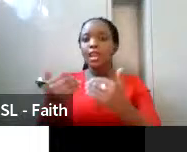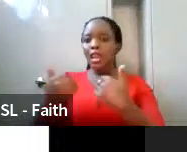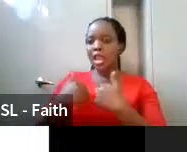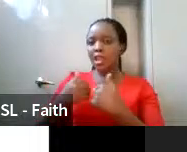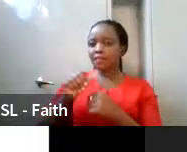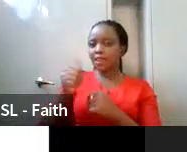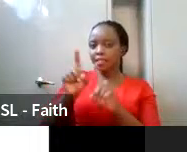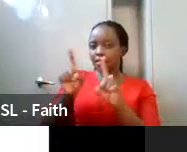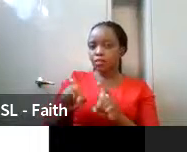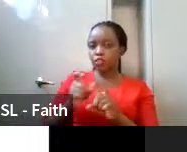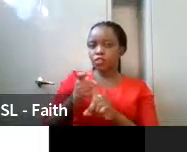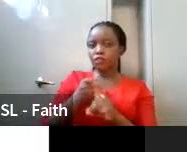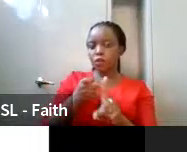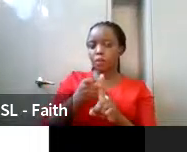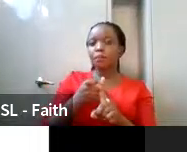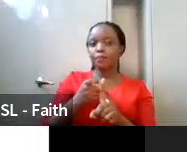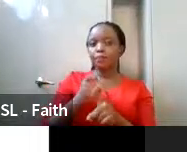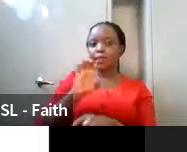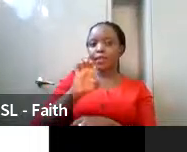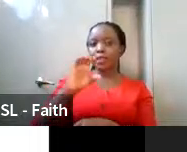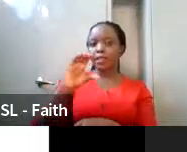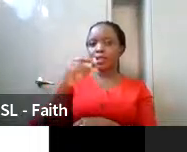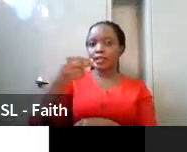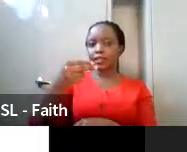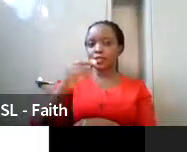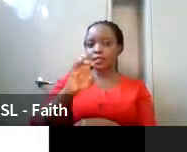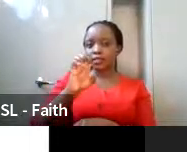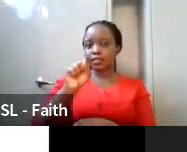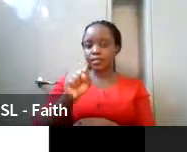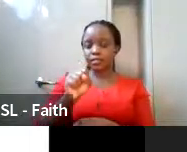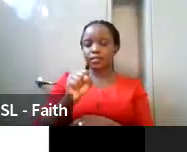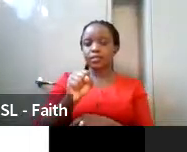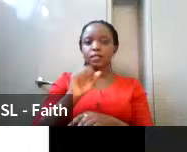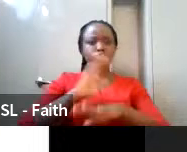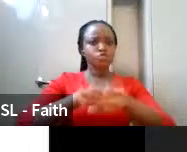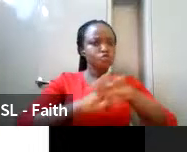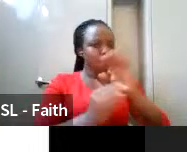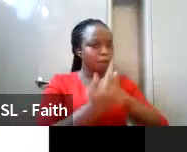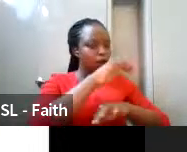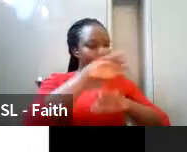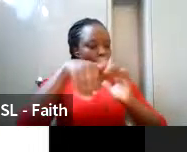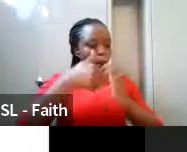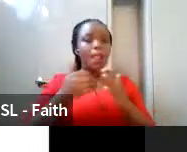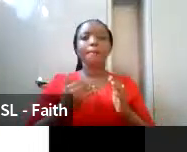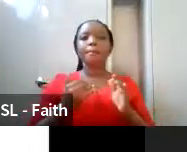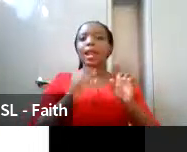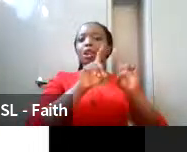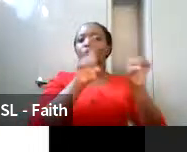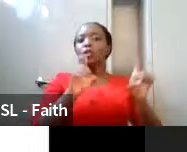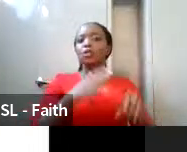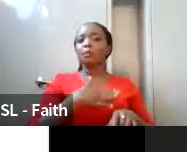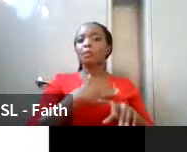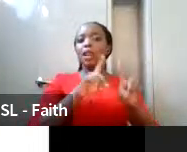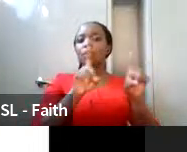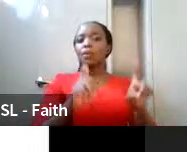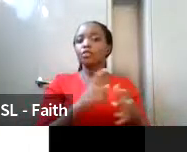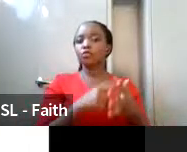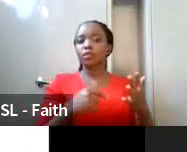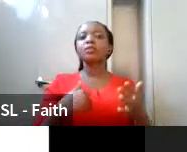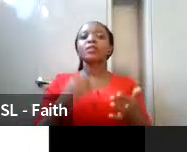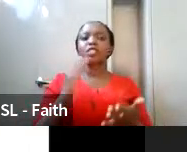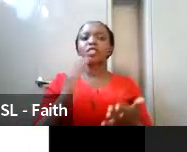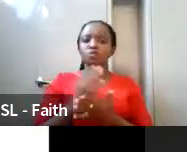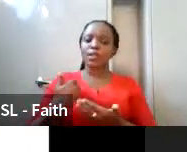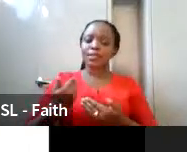from HS Moses. Good morning, all. My question is that as much as I would like to